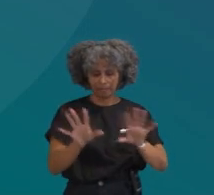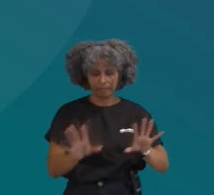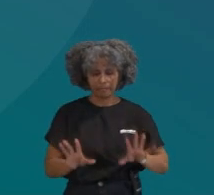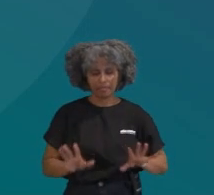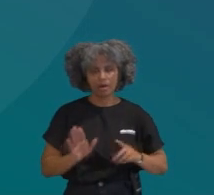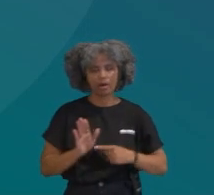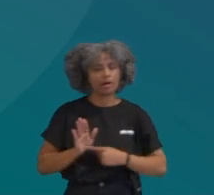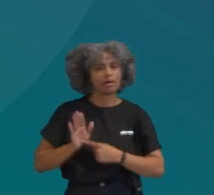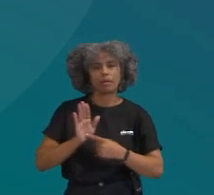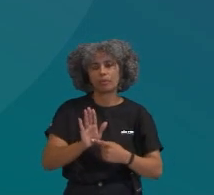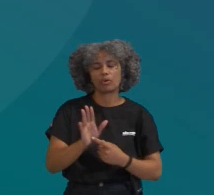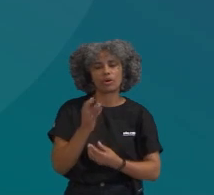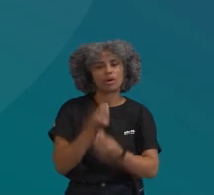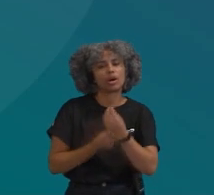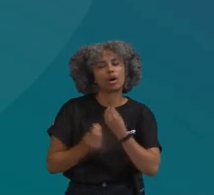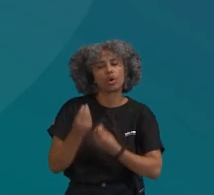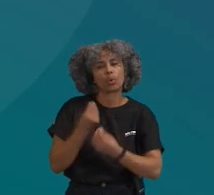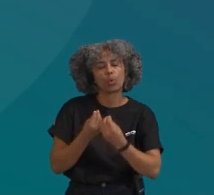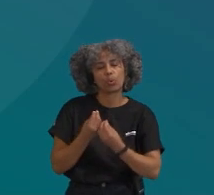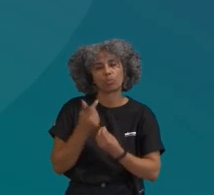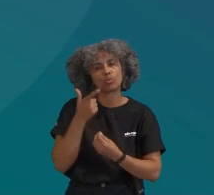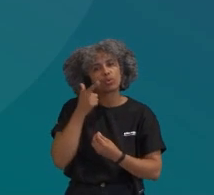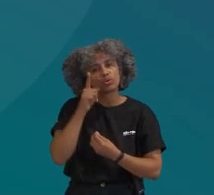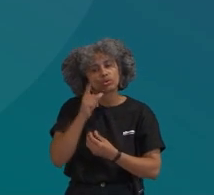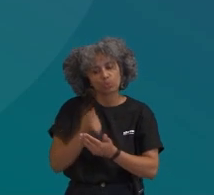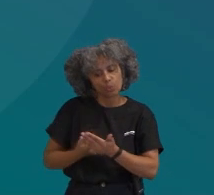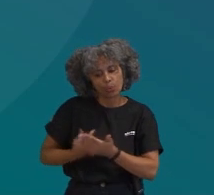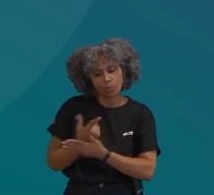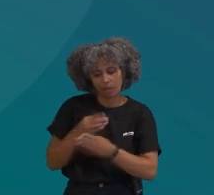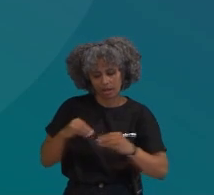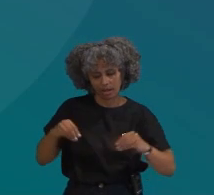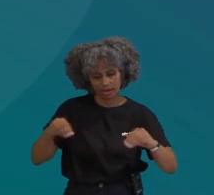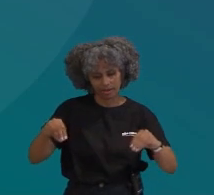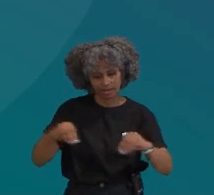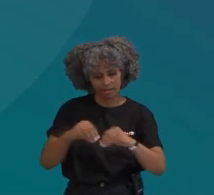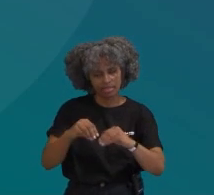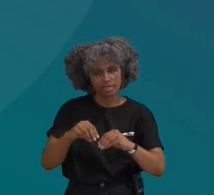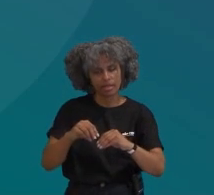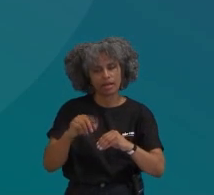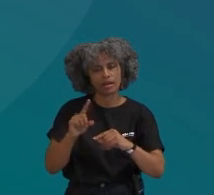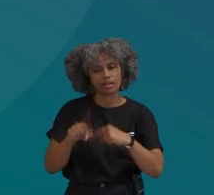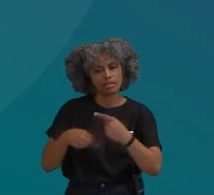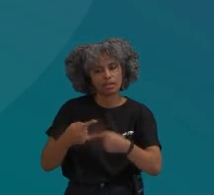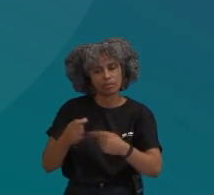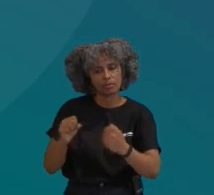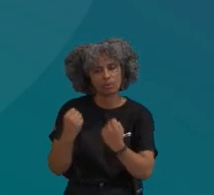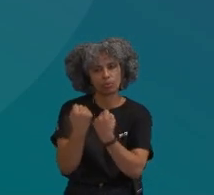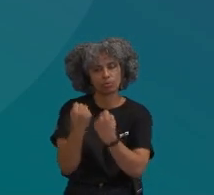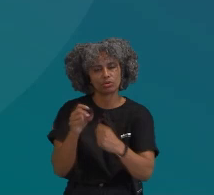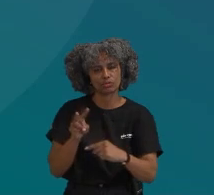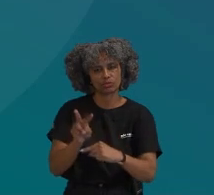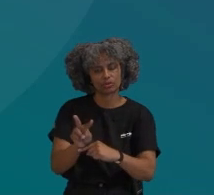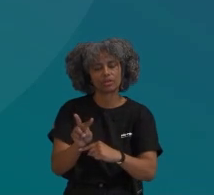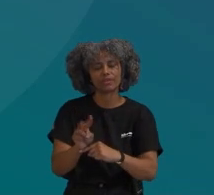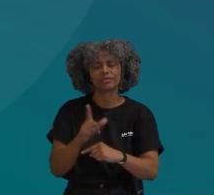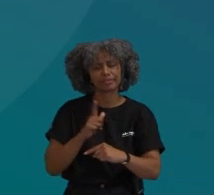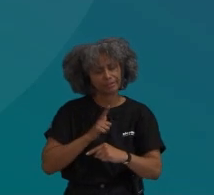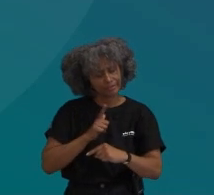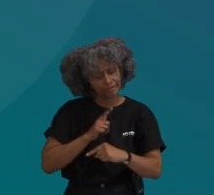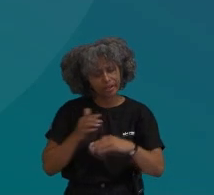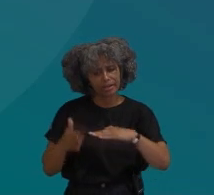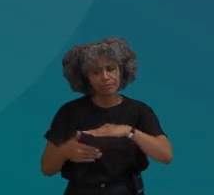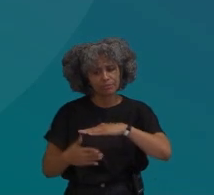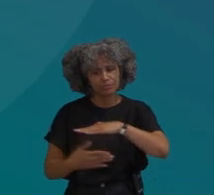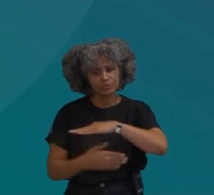land. So the city itself has a large biodiversity land bank process where we buy up